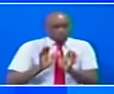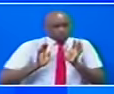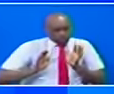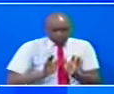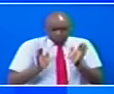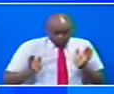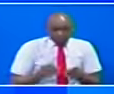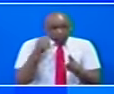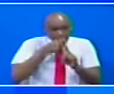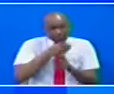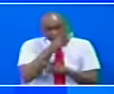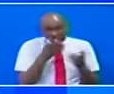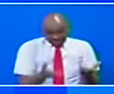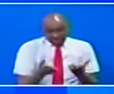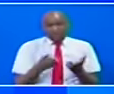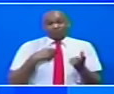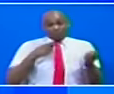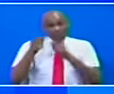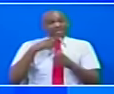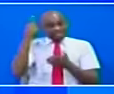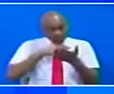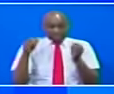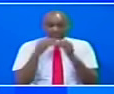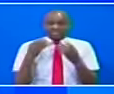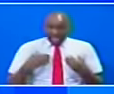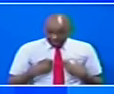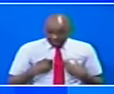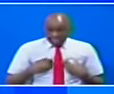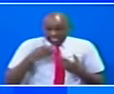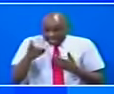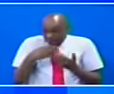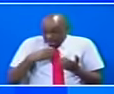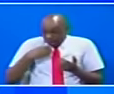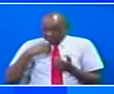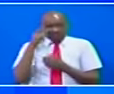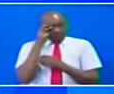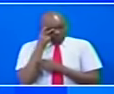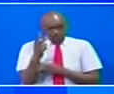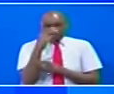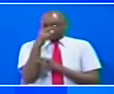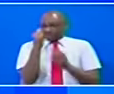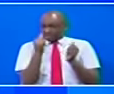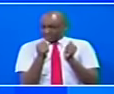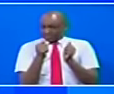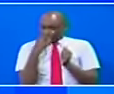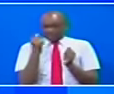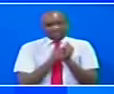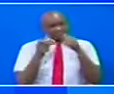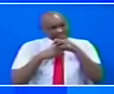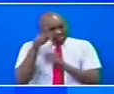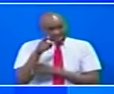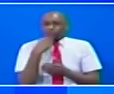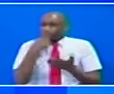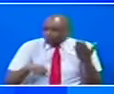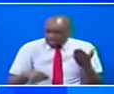will hold its National Governing Council meeting tomorrow. On Spotlight 2017, our senior political affairs reporter Duncan Khaemba